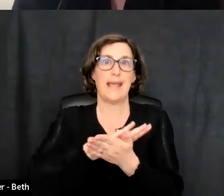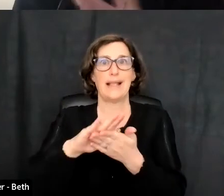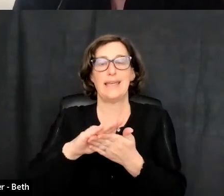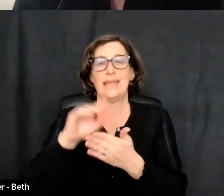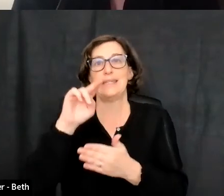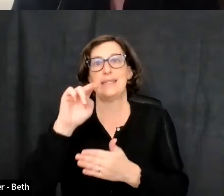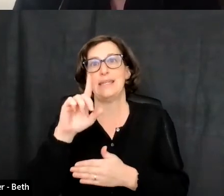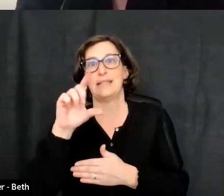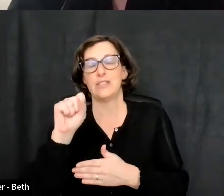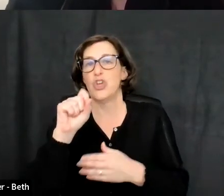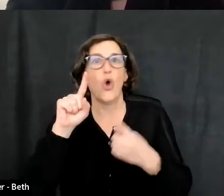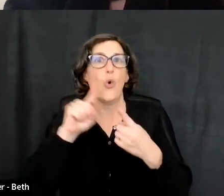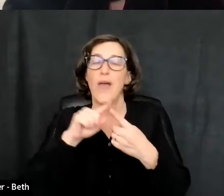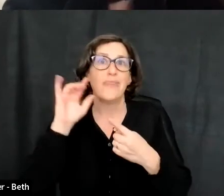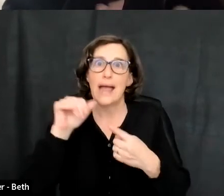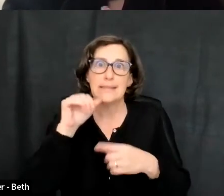clean needles weren't available to them.